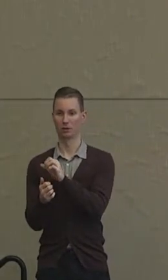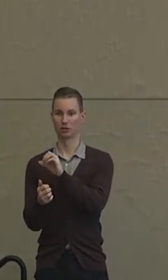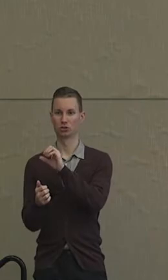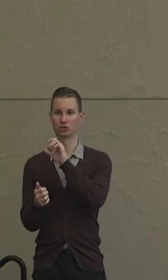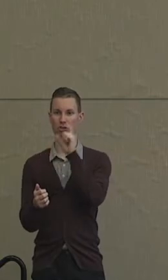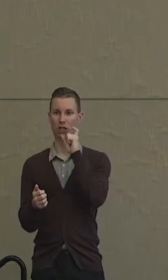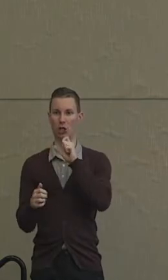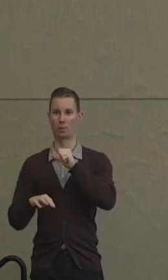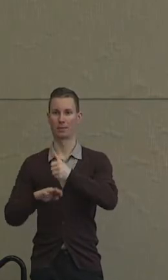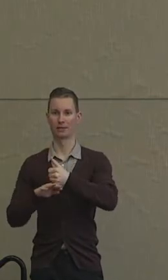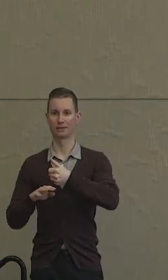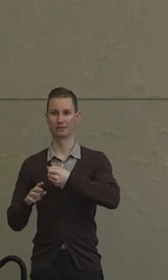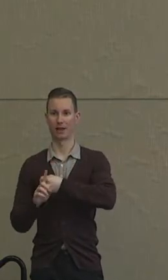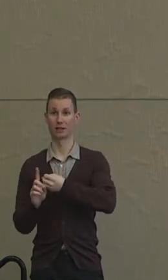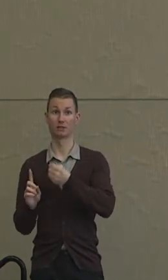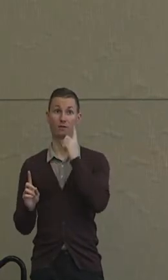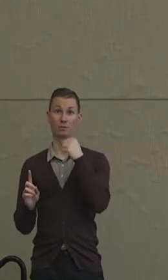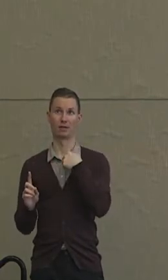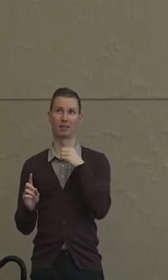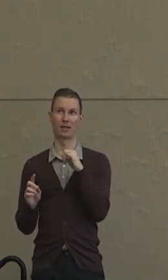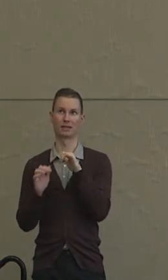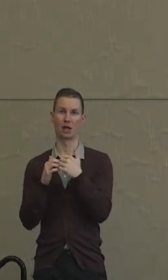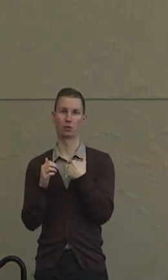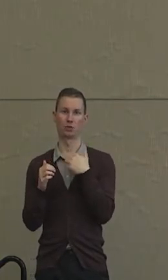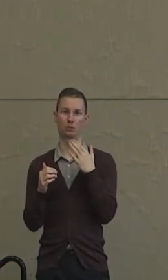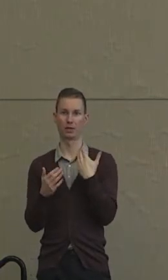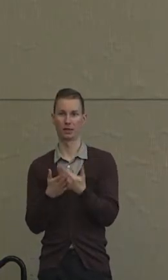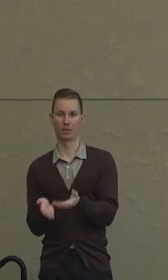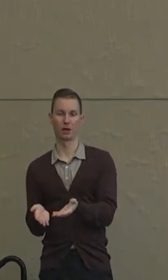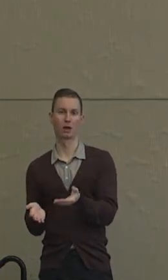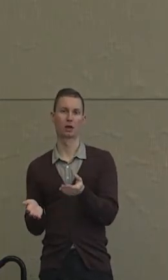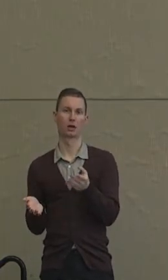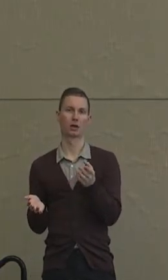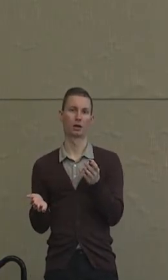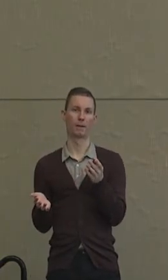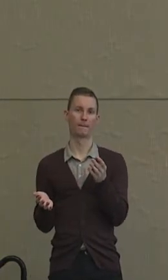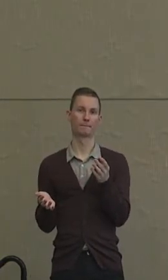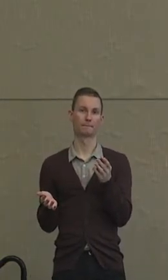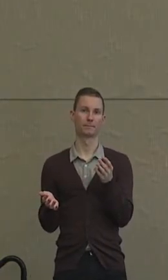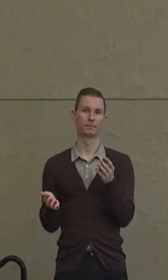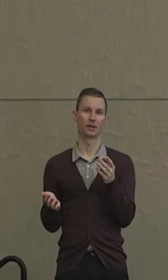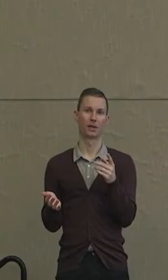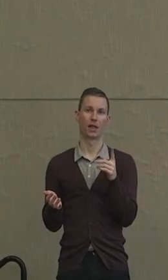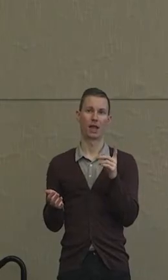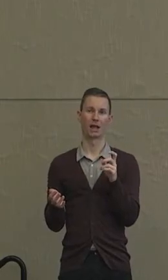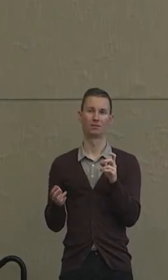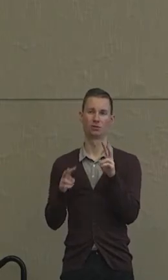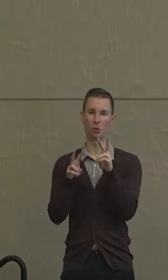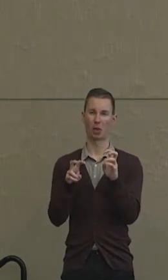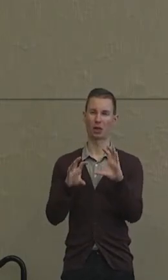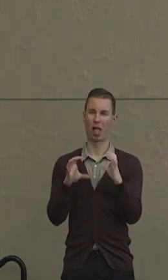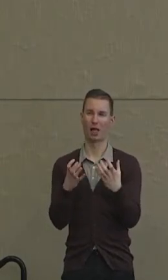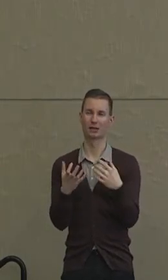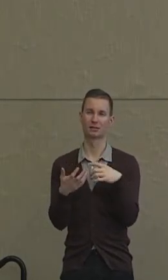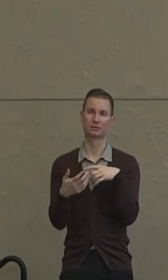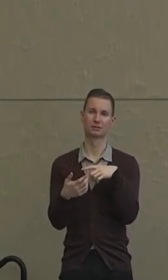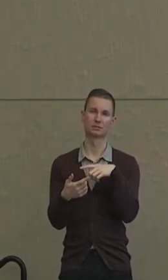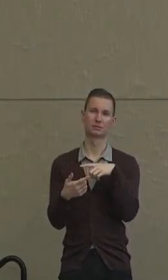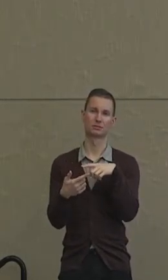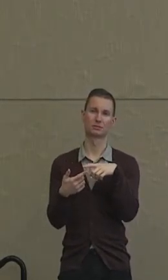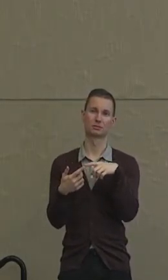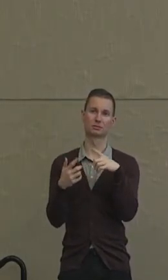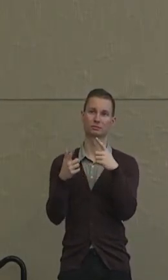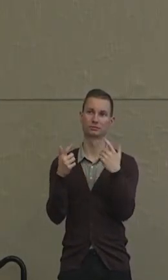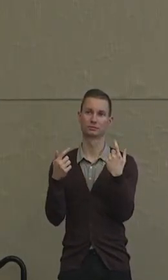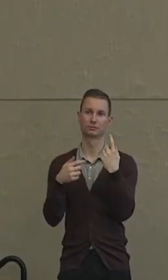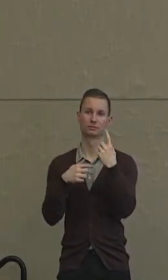so, for me, that's how I think we're going to get to it, is by, like, looking at class, looking at multiple